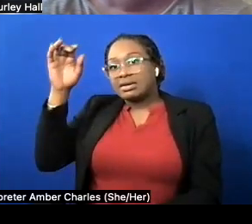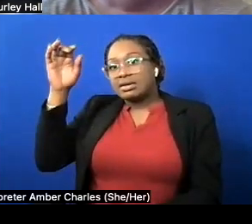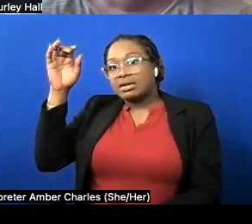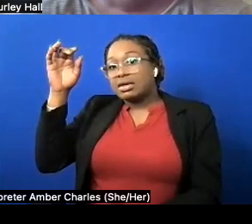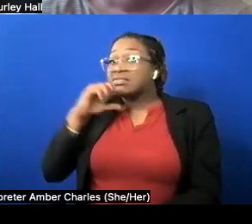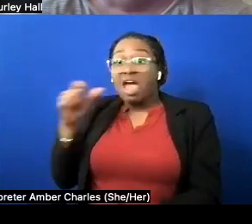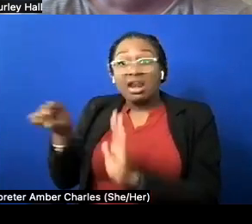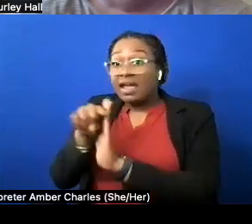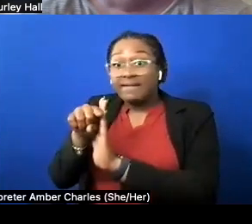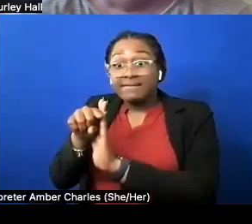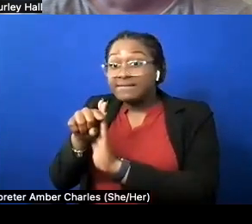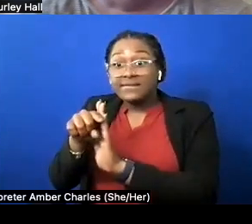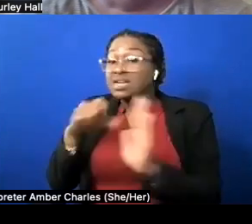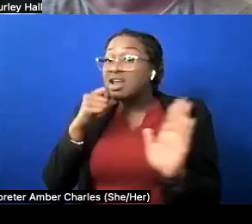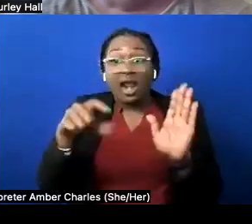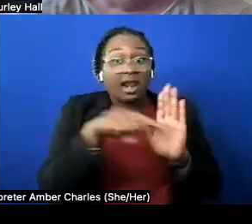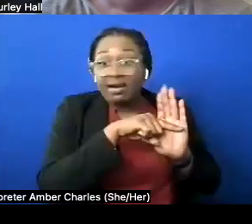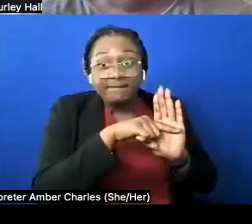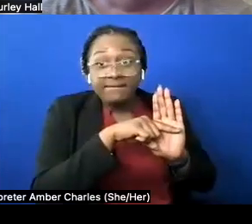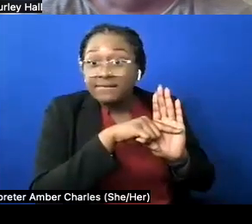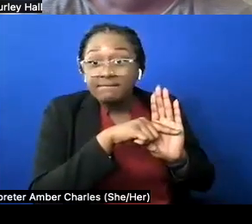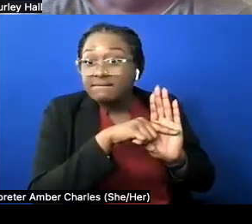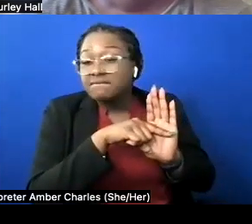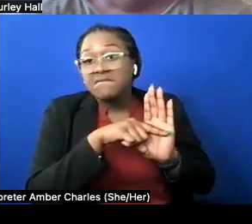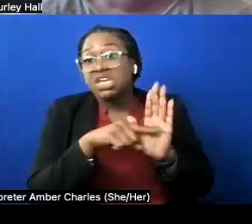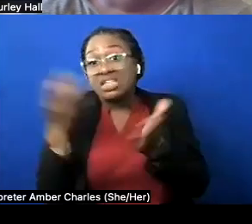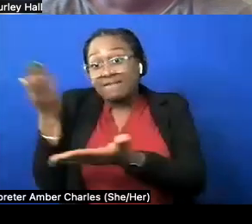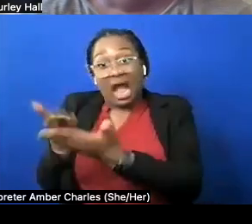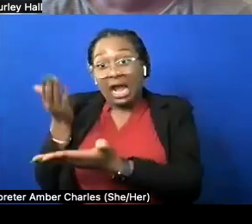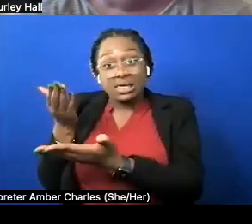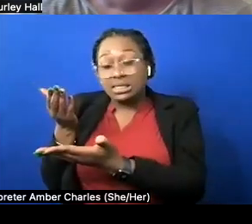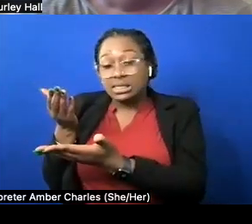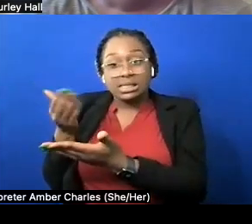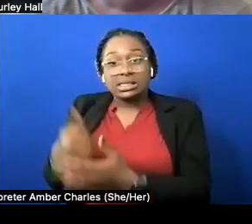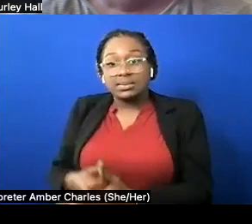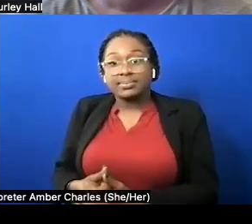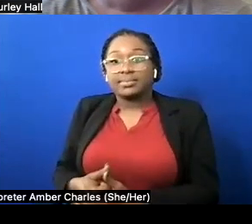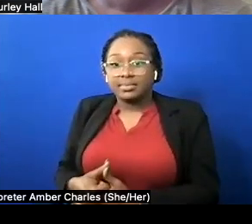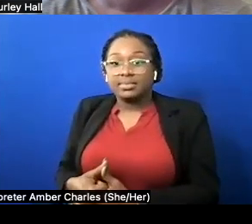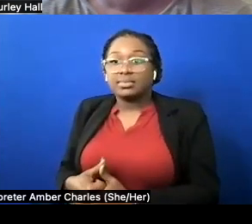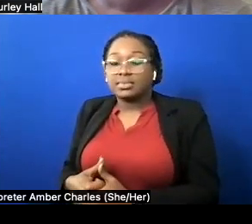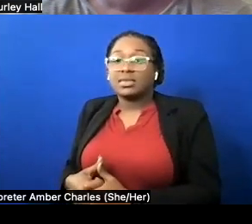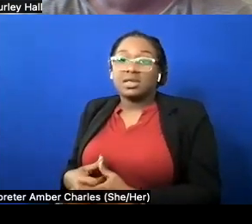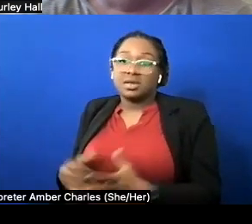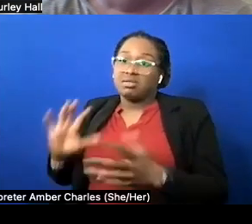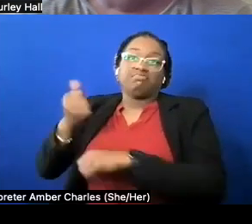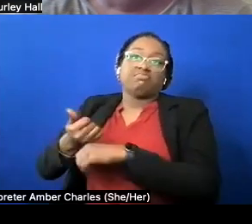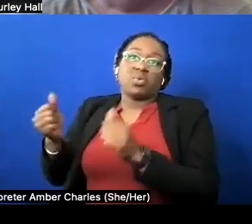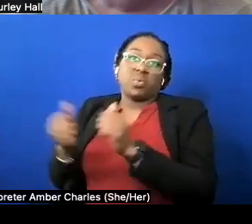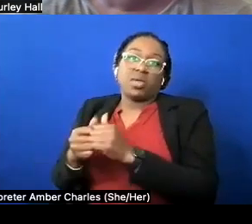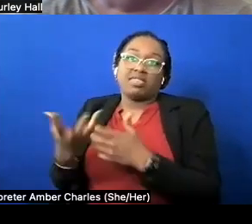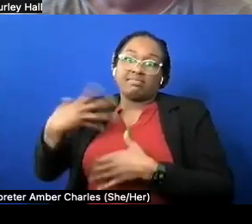negatives, let me be clear. They're just, they just are, right? But in their existence within